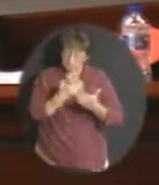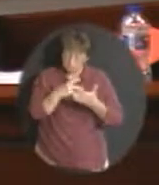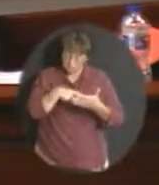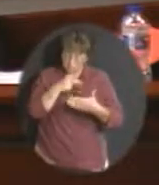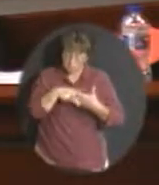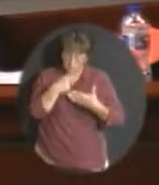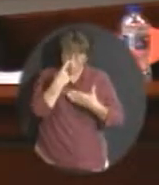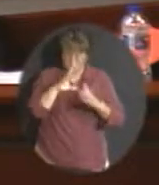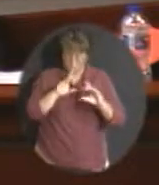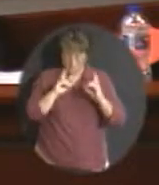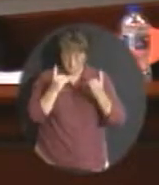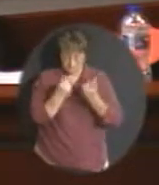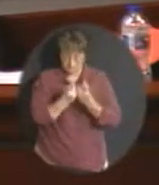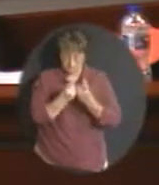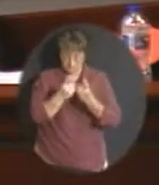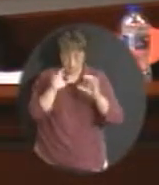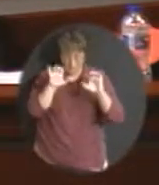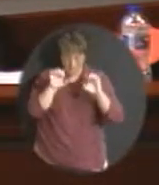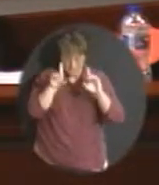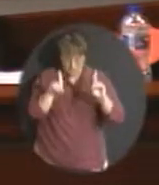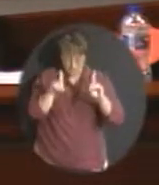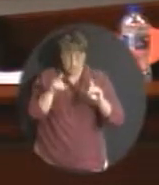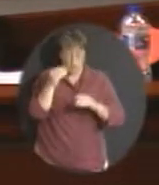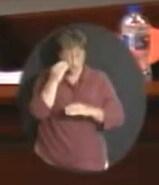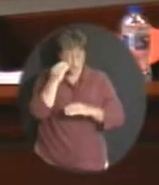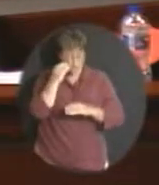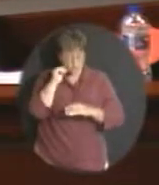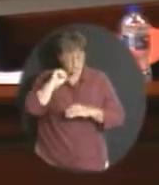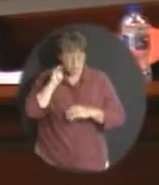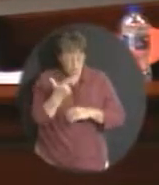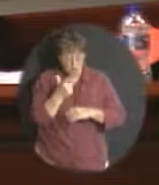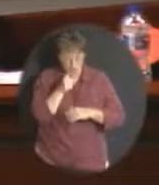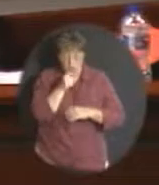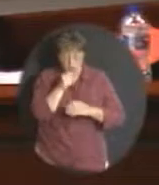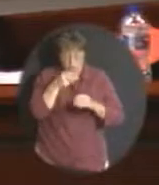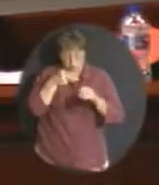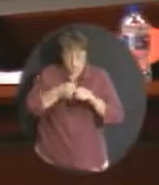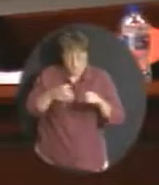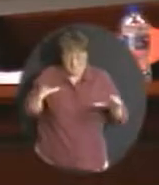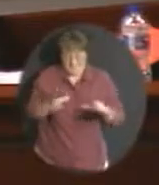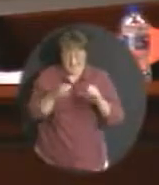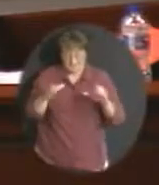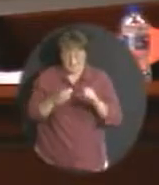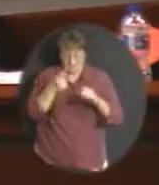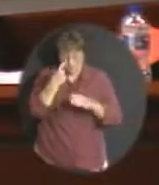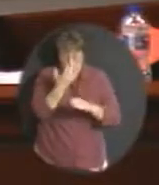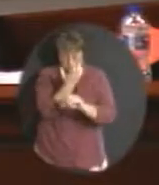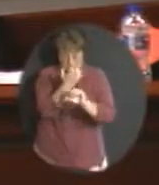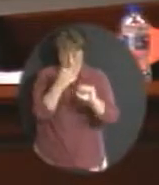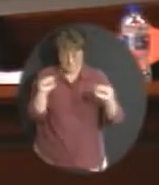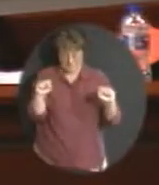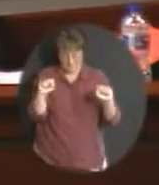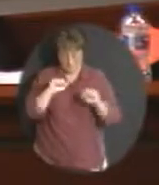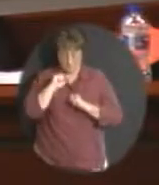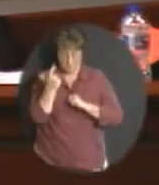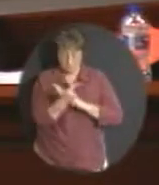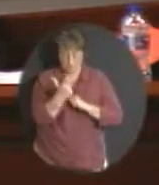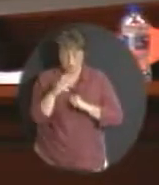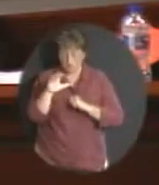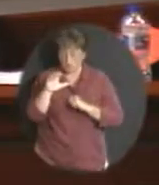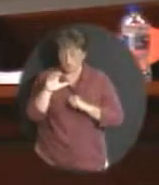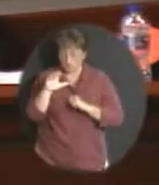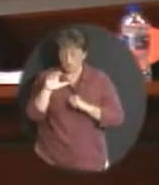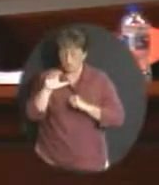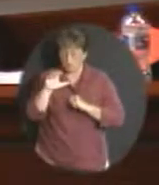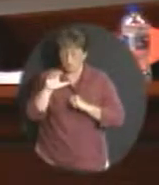of education and awareness for our athletes and those who participate in activities for their safety. And so because of this,